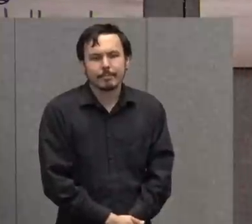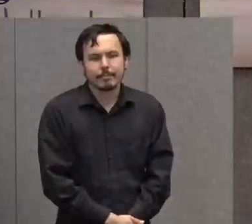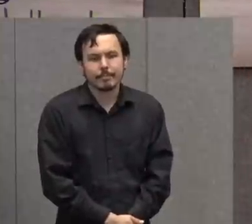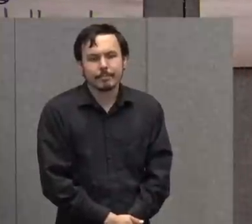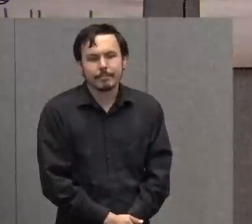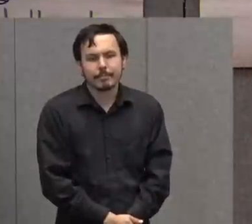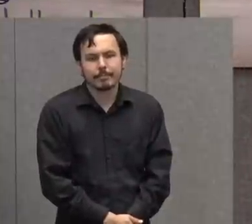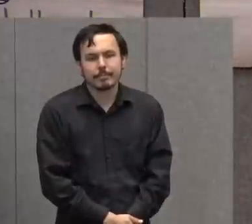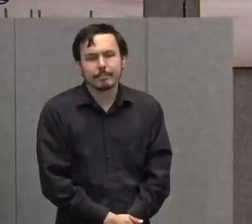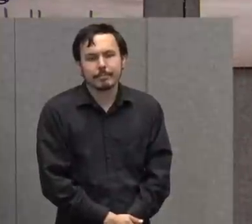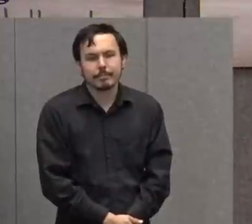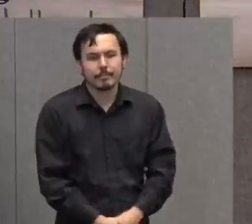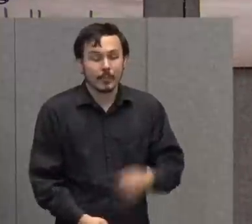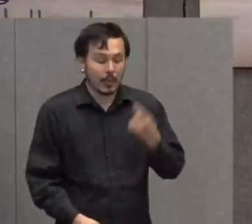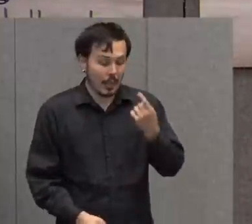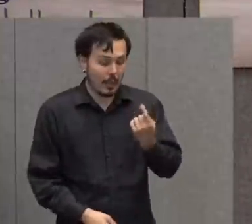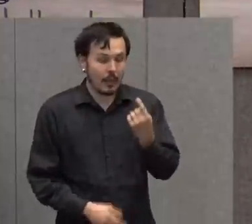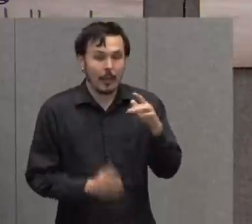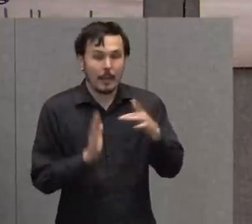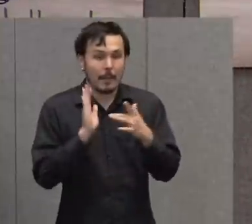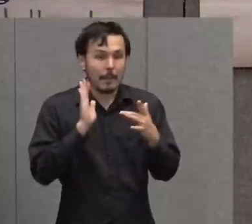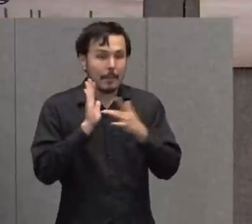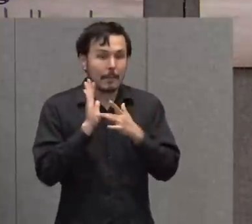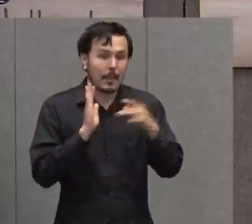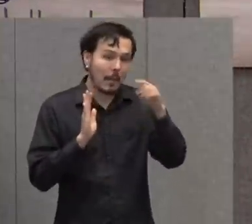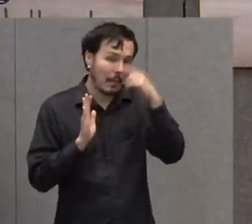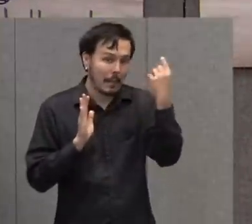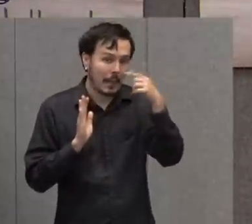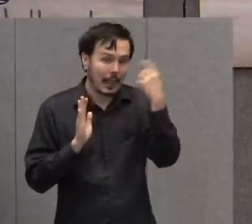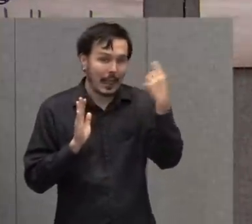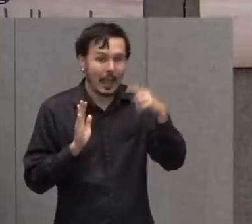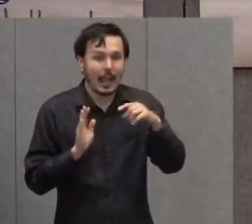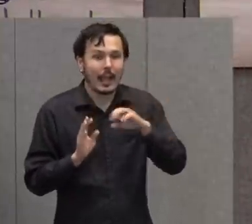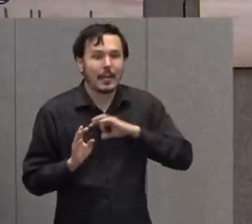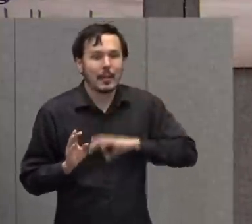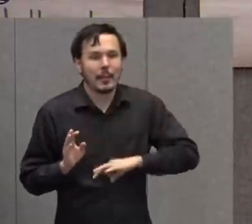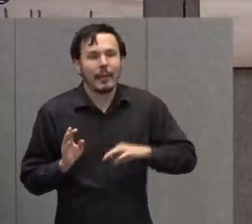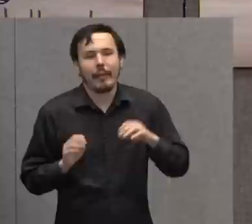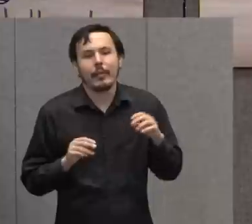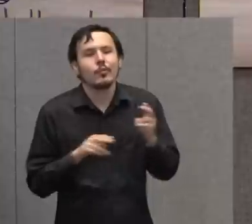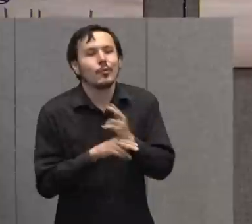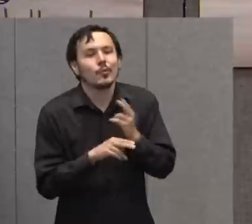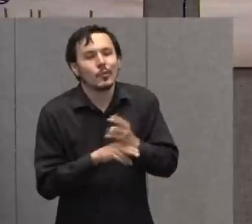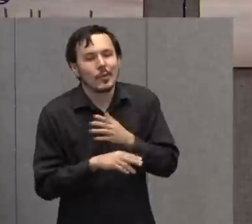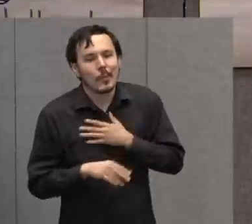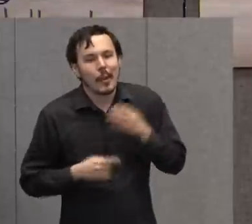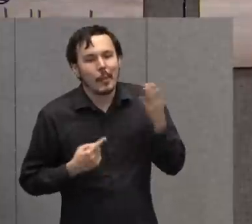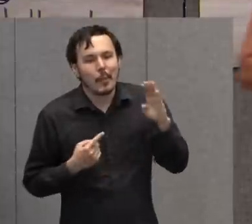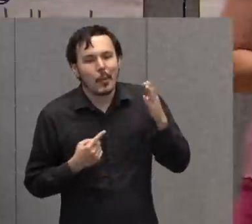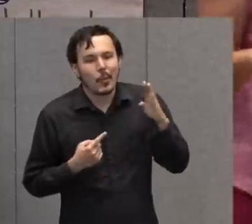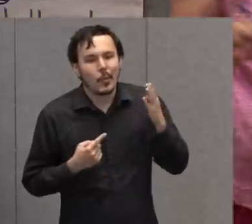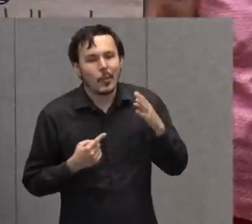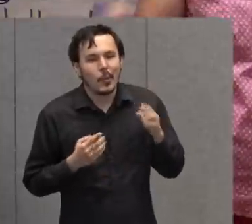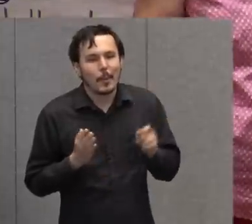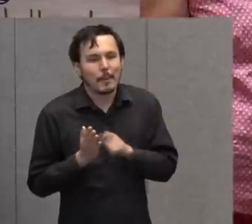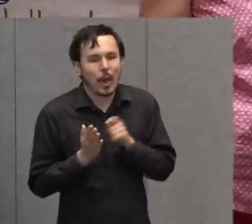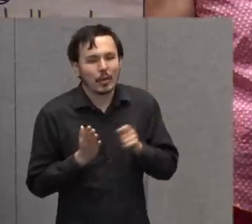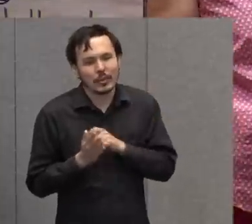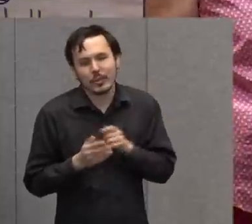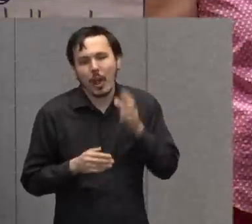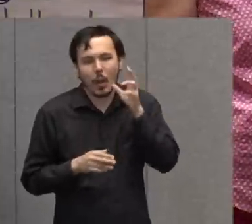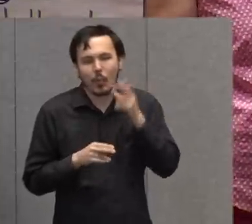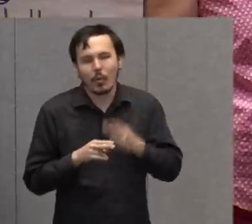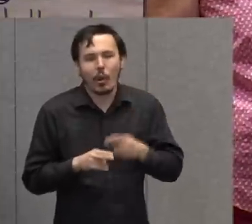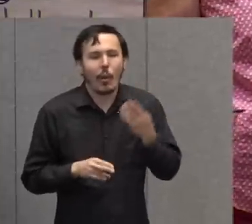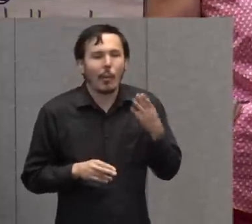I have my black button. Sorry, I'm using blue. So I'm going to say it's my blue button. And then how many white buttons